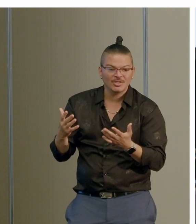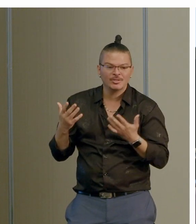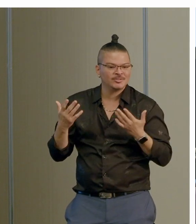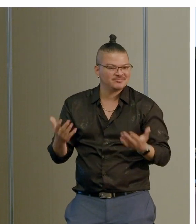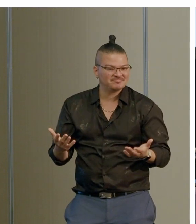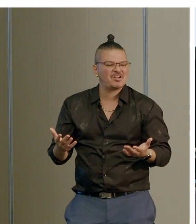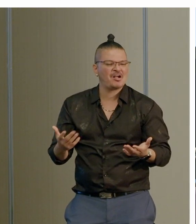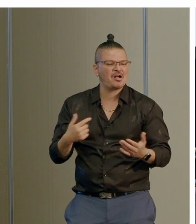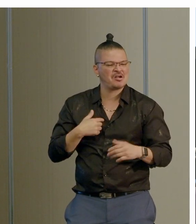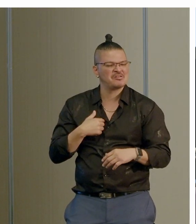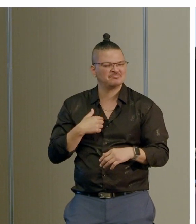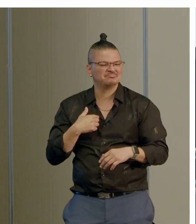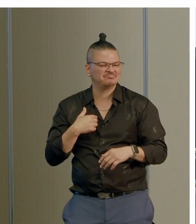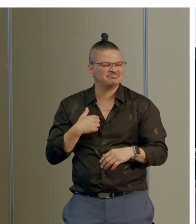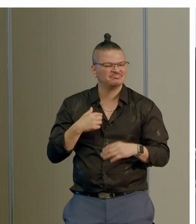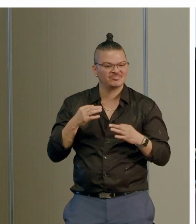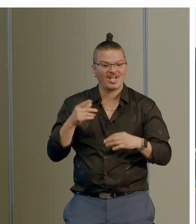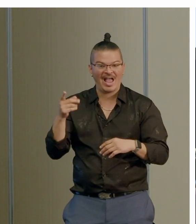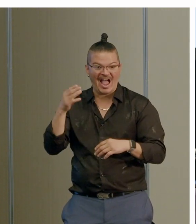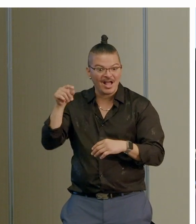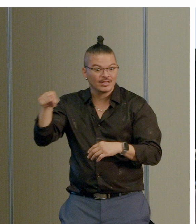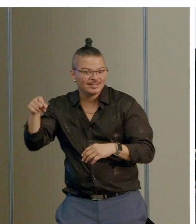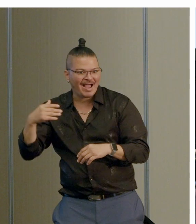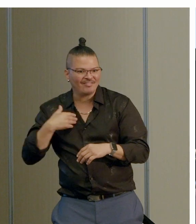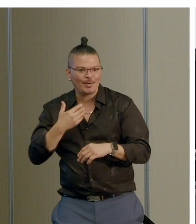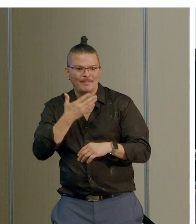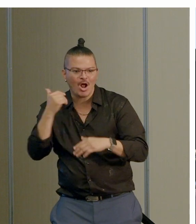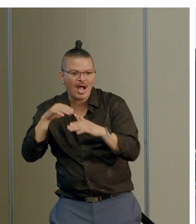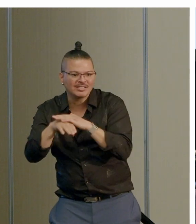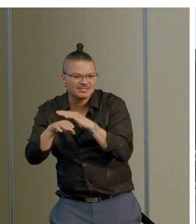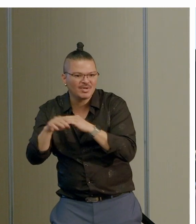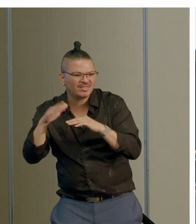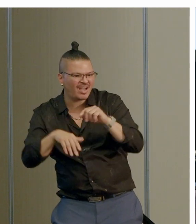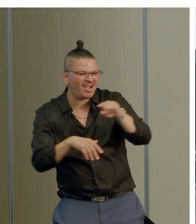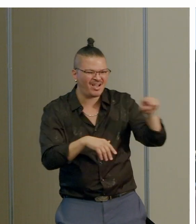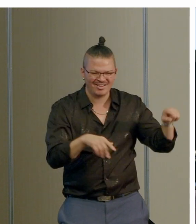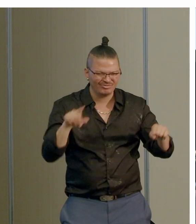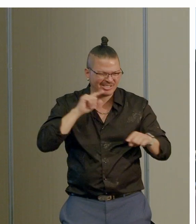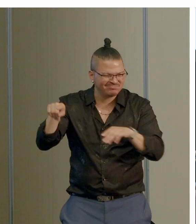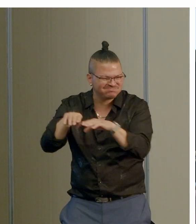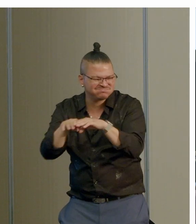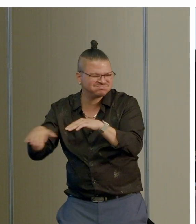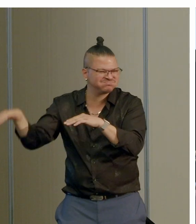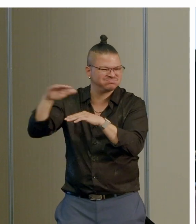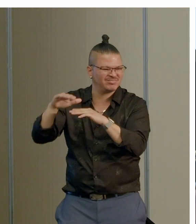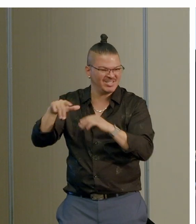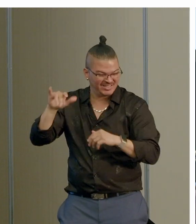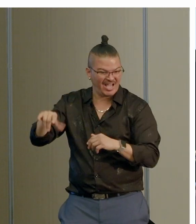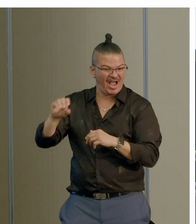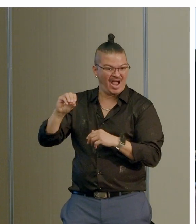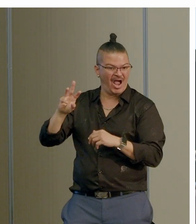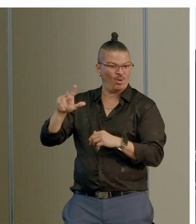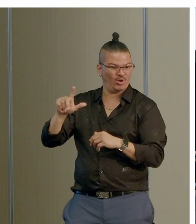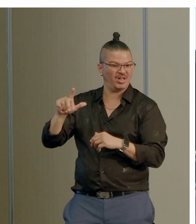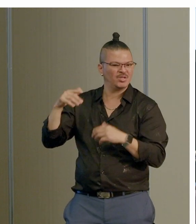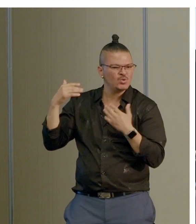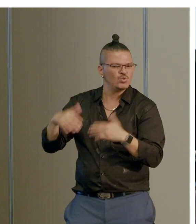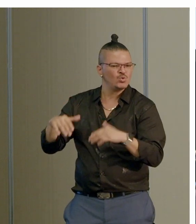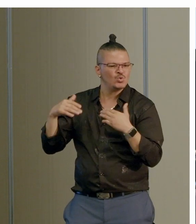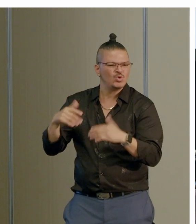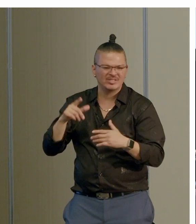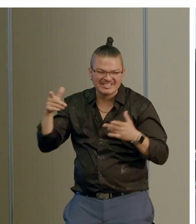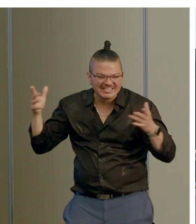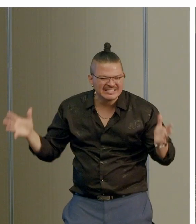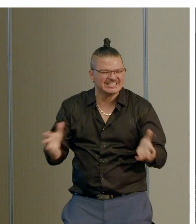we consider that's going above and beyond what was intended, but that's just driving value for the American people and beyond. But excellent